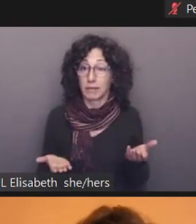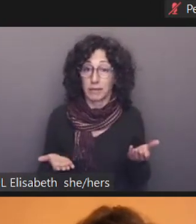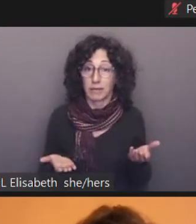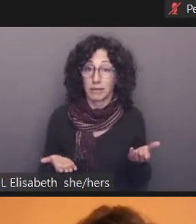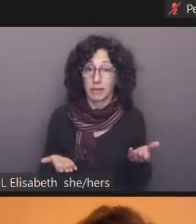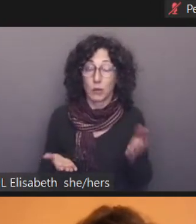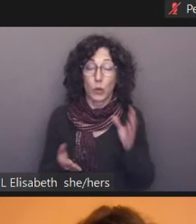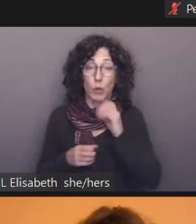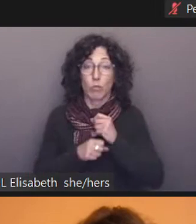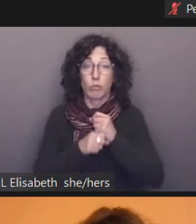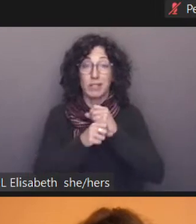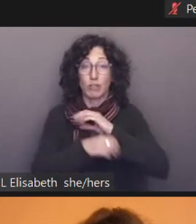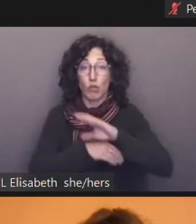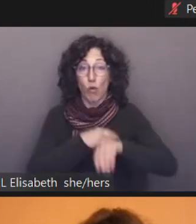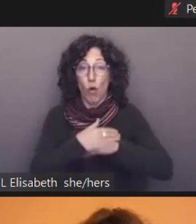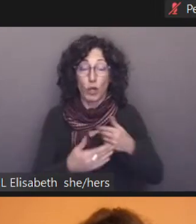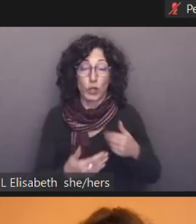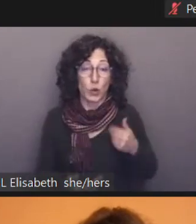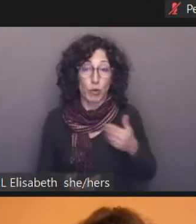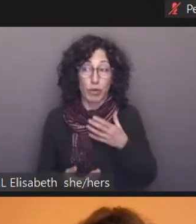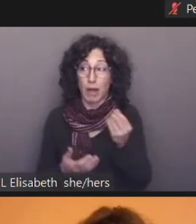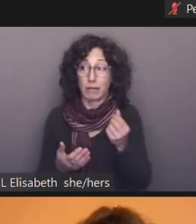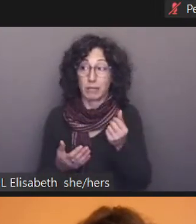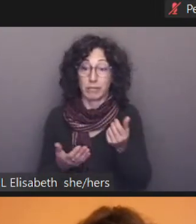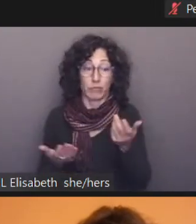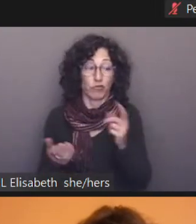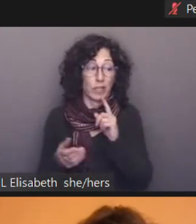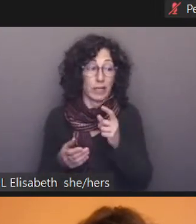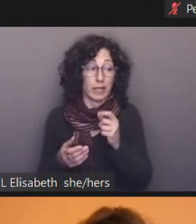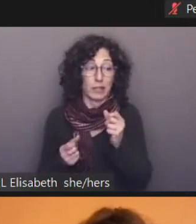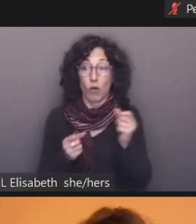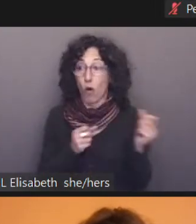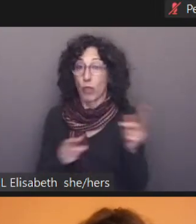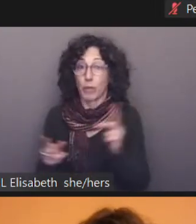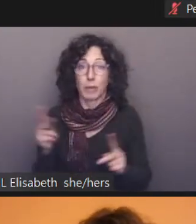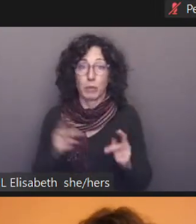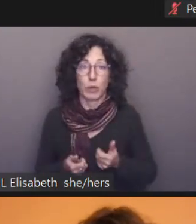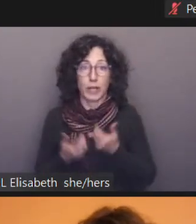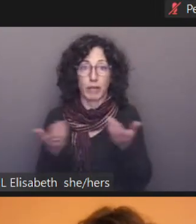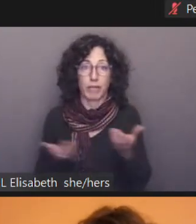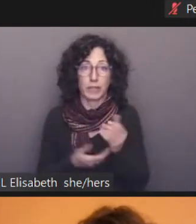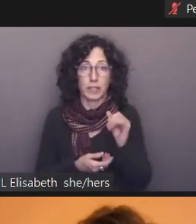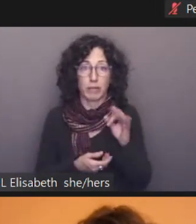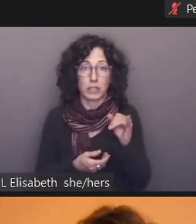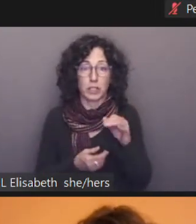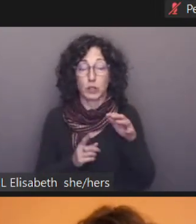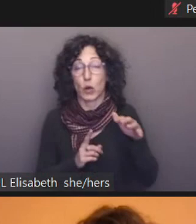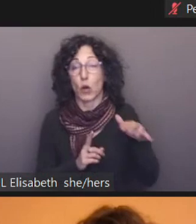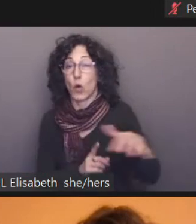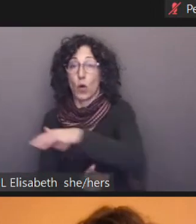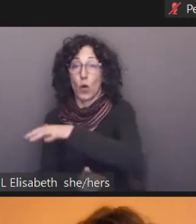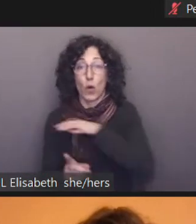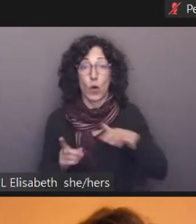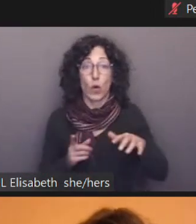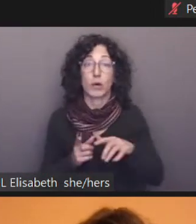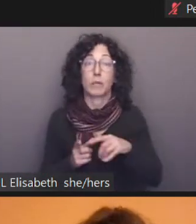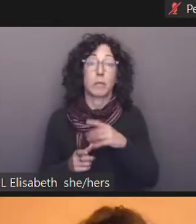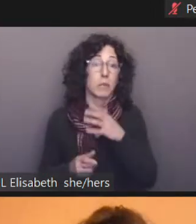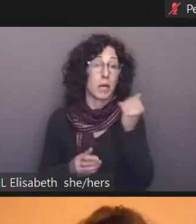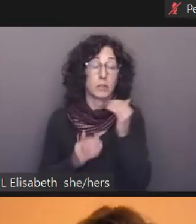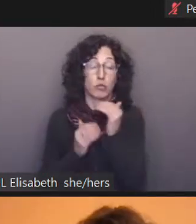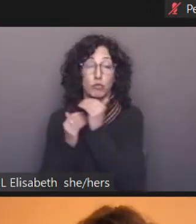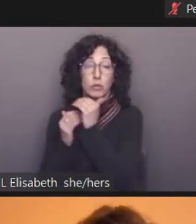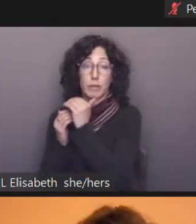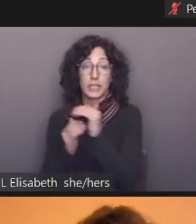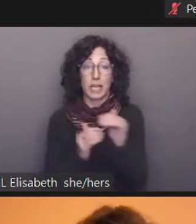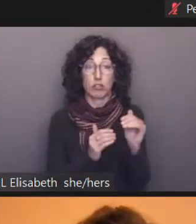all youth and everyone in the city as we are continuing to loosen our restrictions, continuing to open